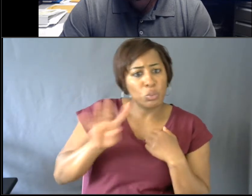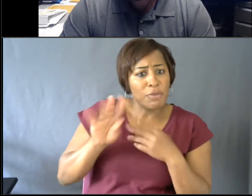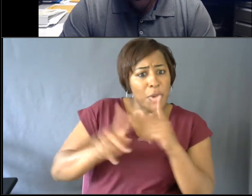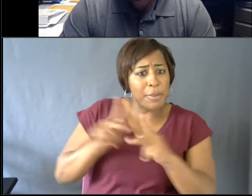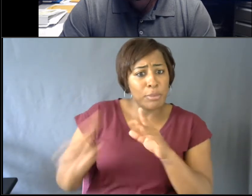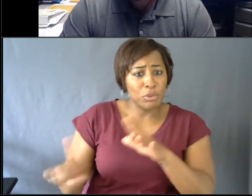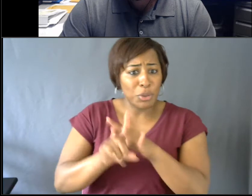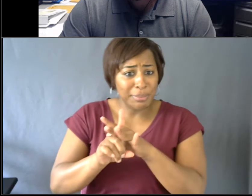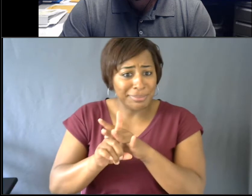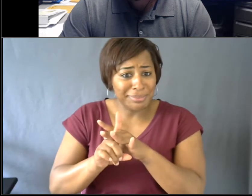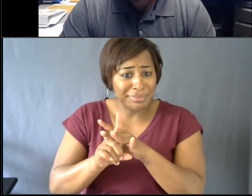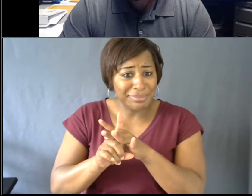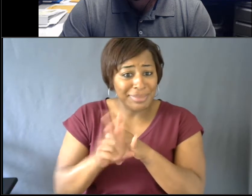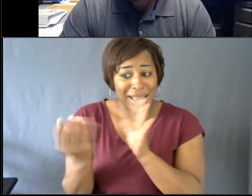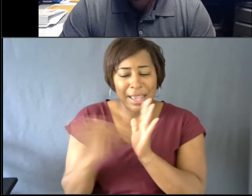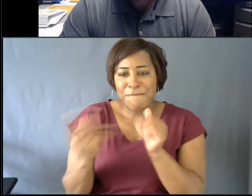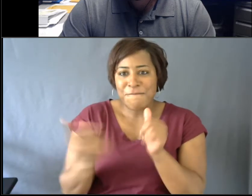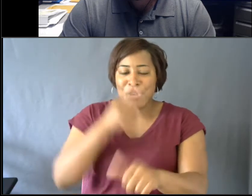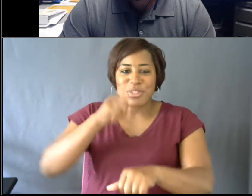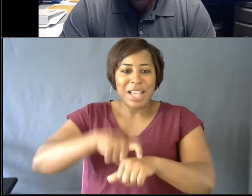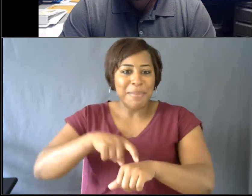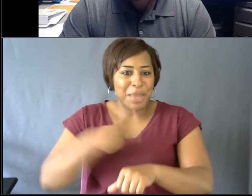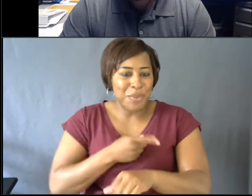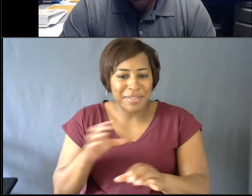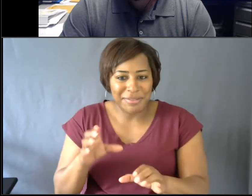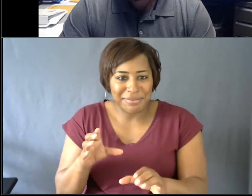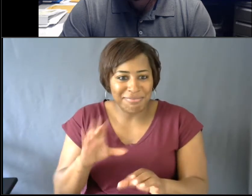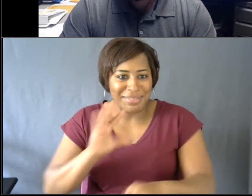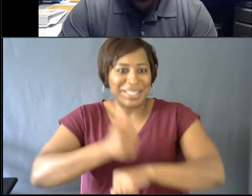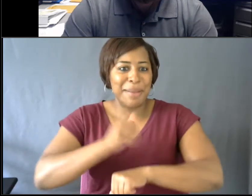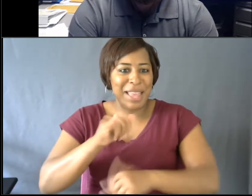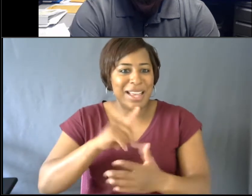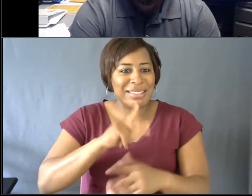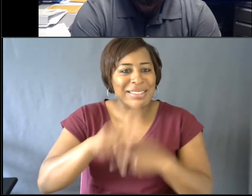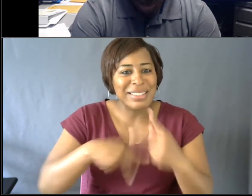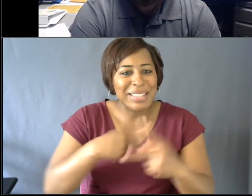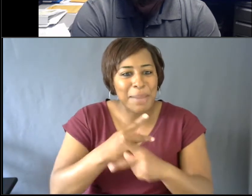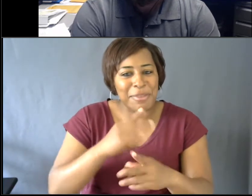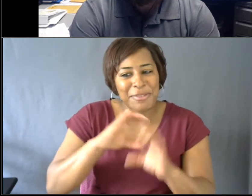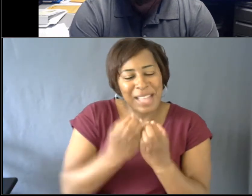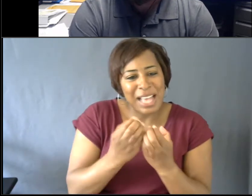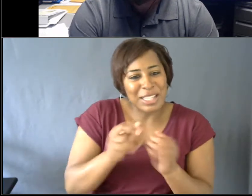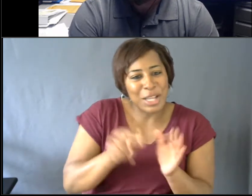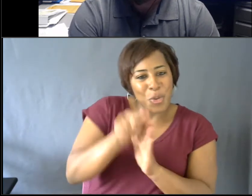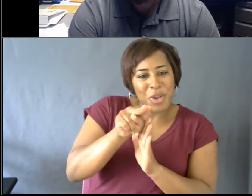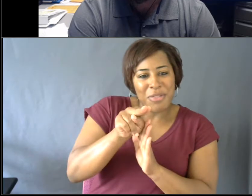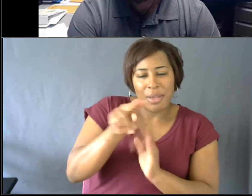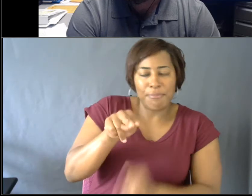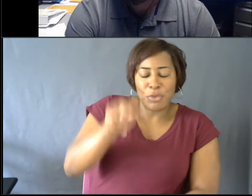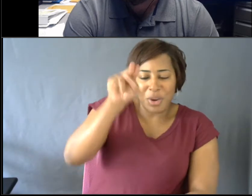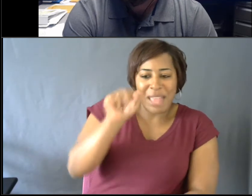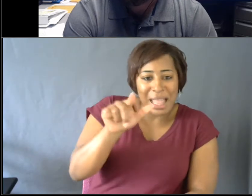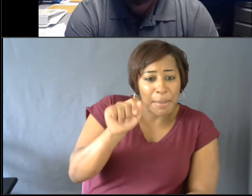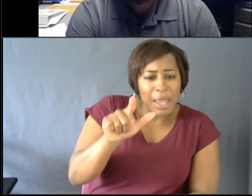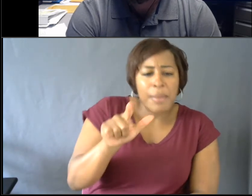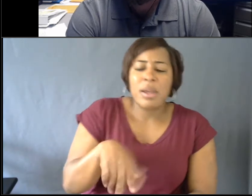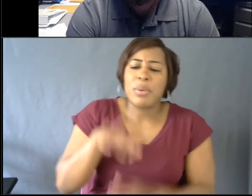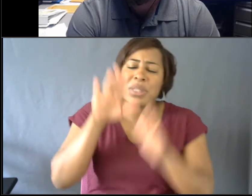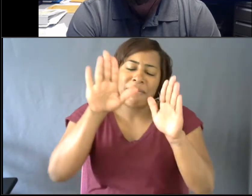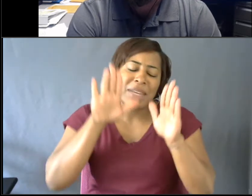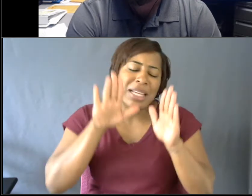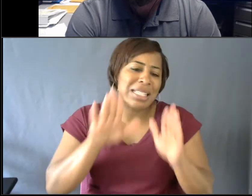Again, first time that we've done this in North Alabama. And it was a fantastic feeling that they needed this and they